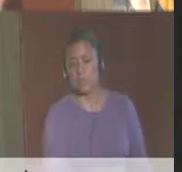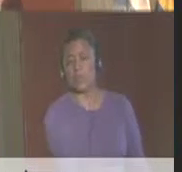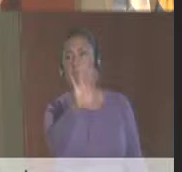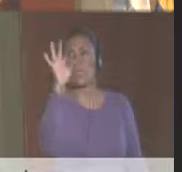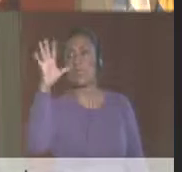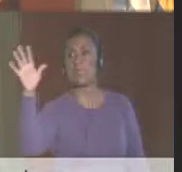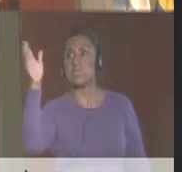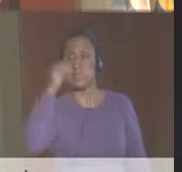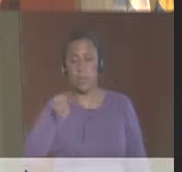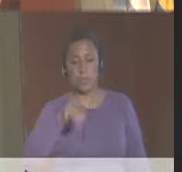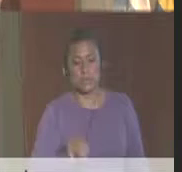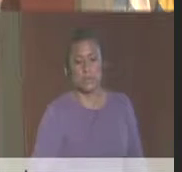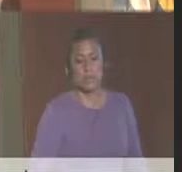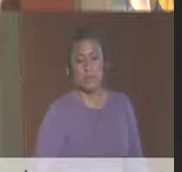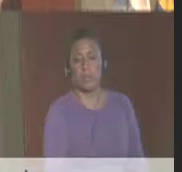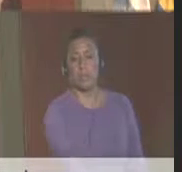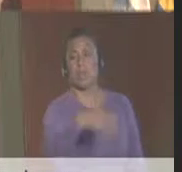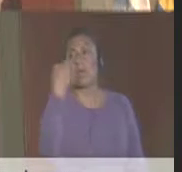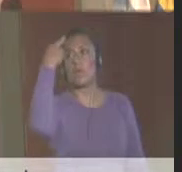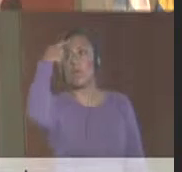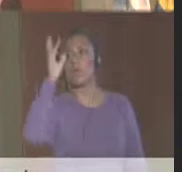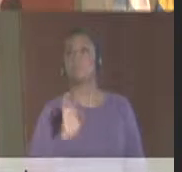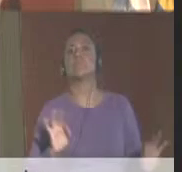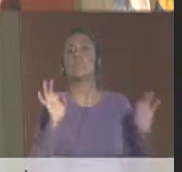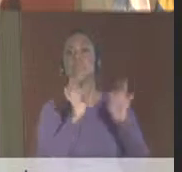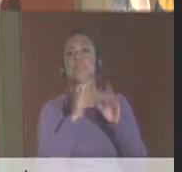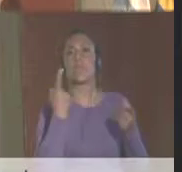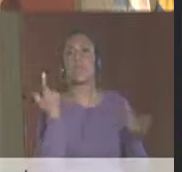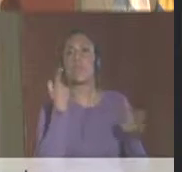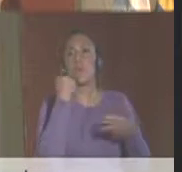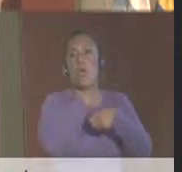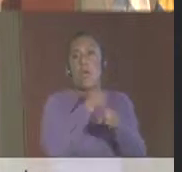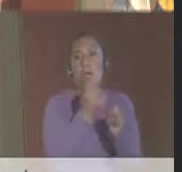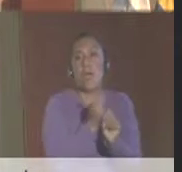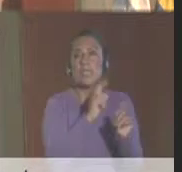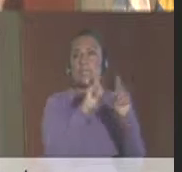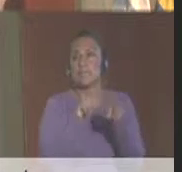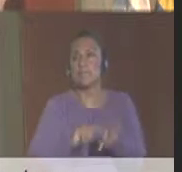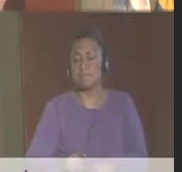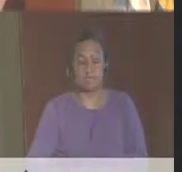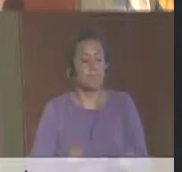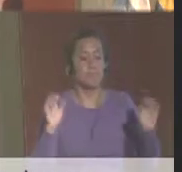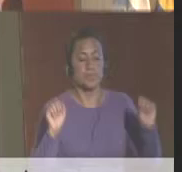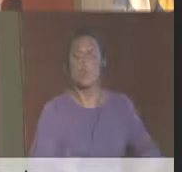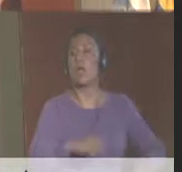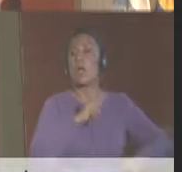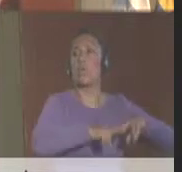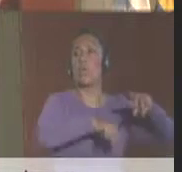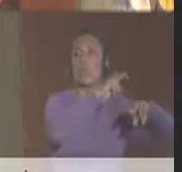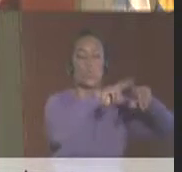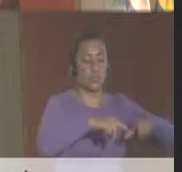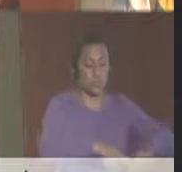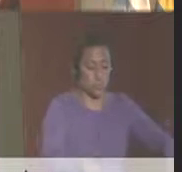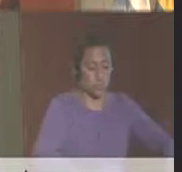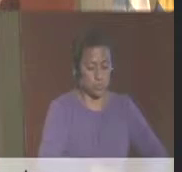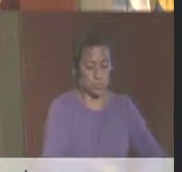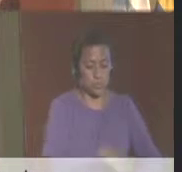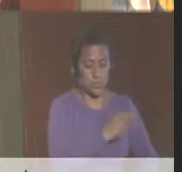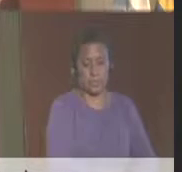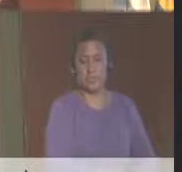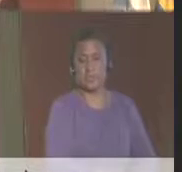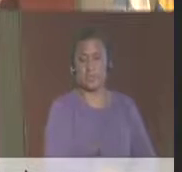we invert the situation, so 95% goes through the lowlands, and then so we devised